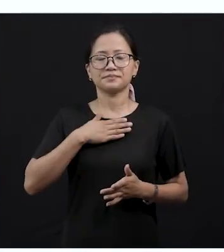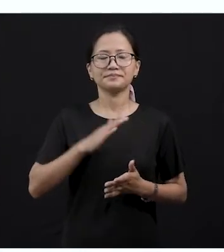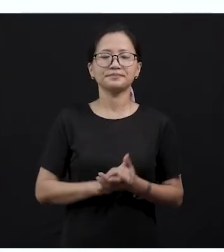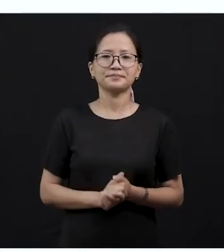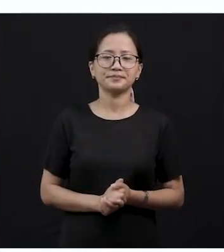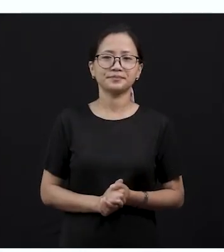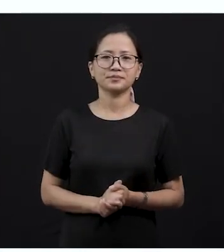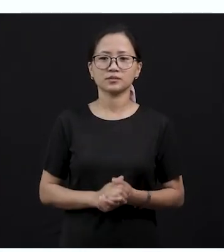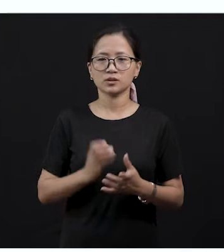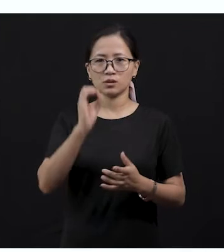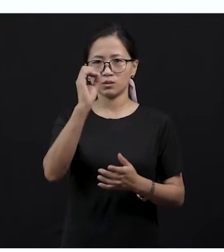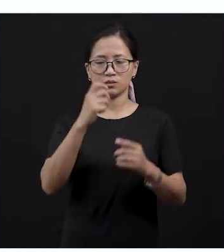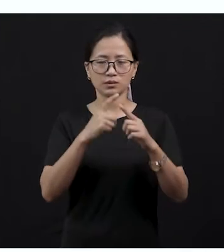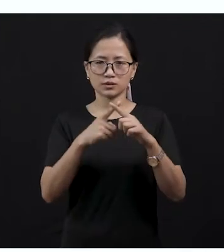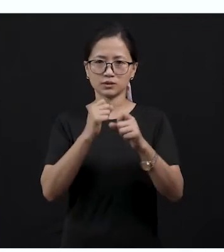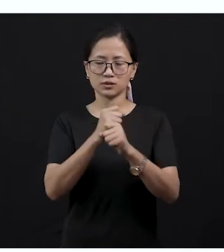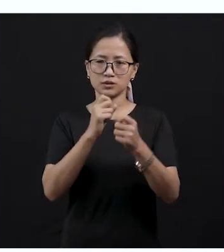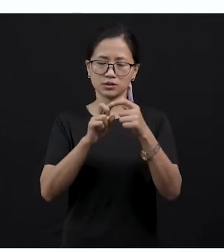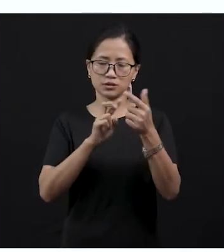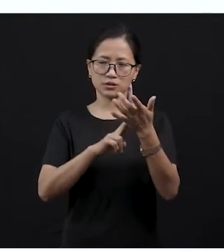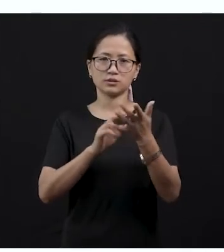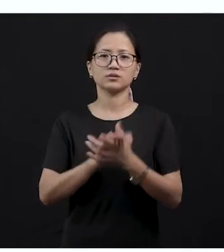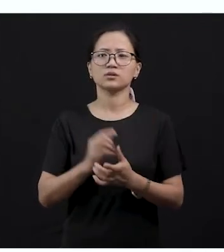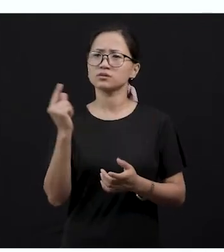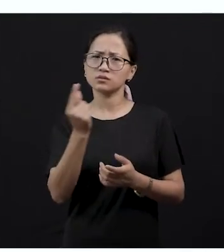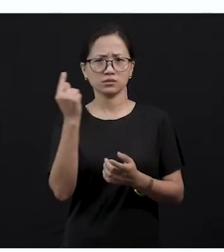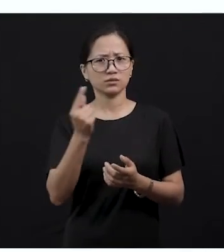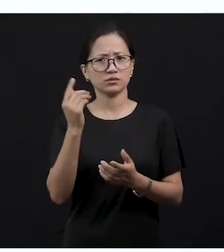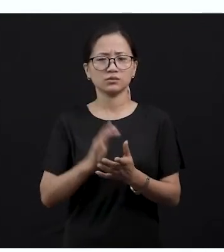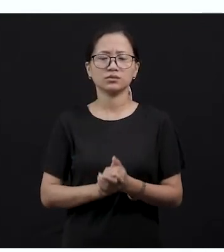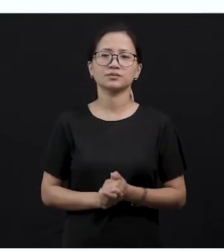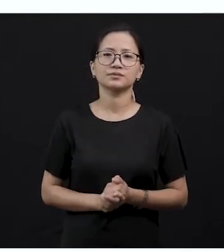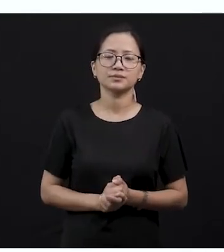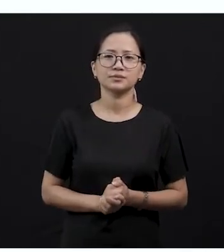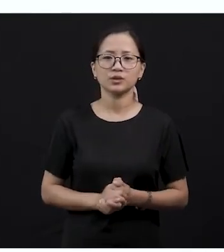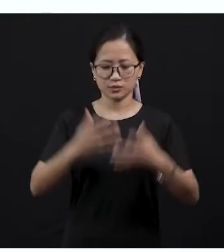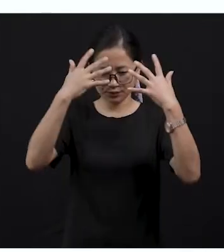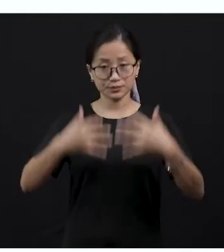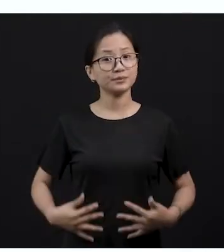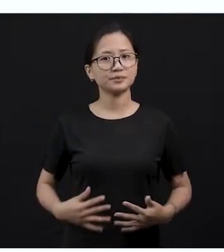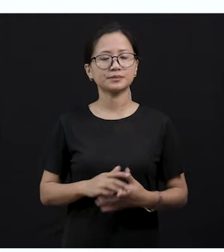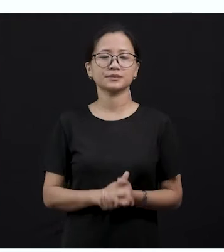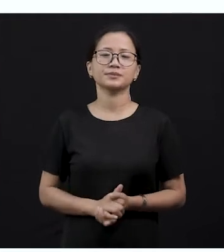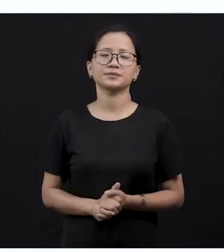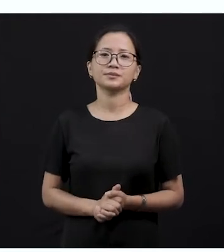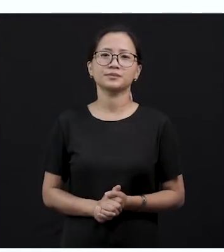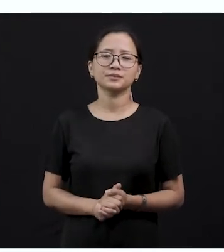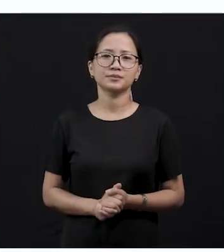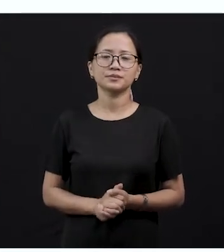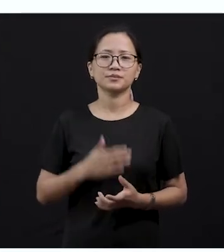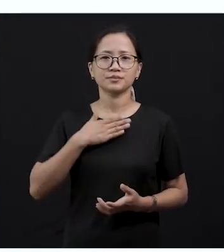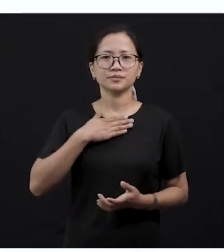respiration, the oxygen that we take in is used, utilized by the body. Okay?